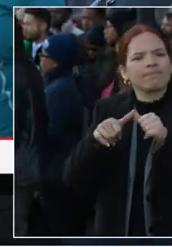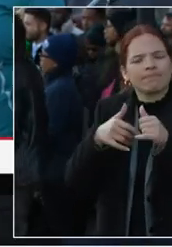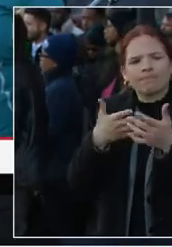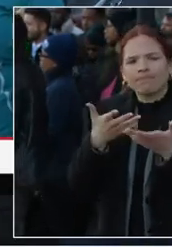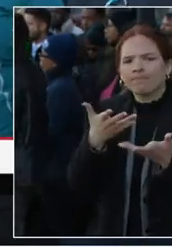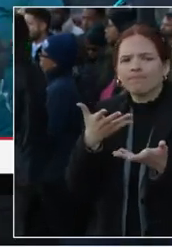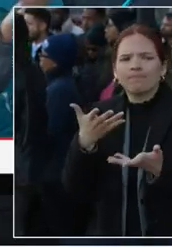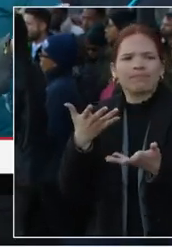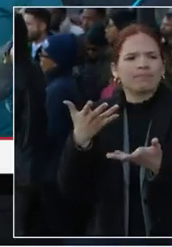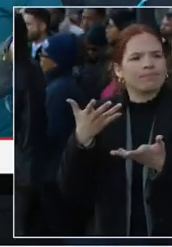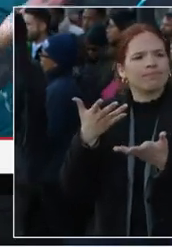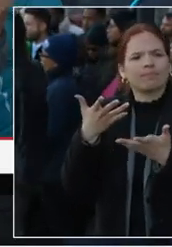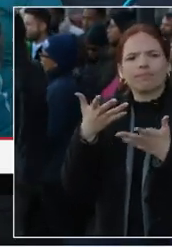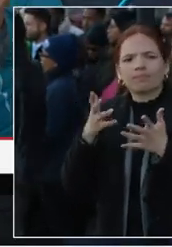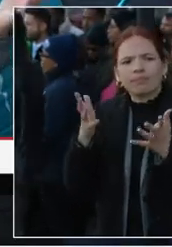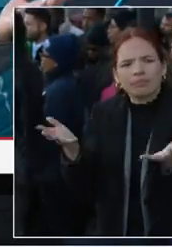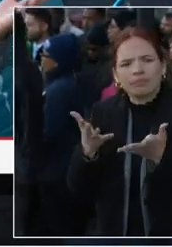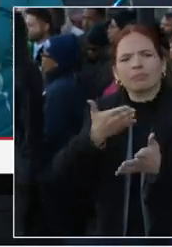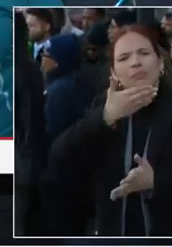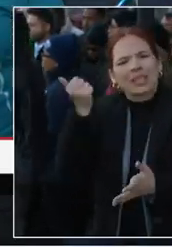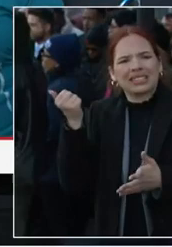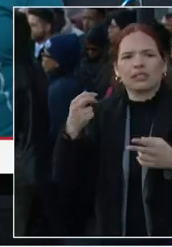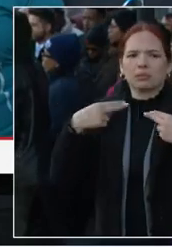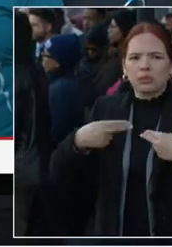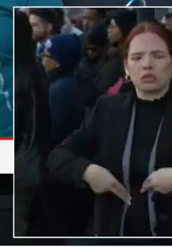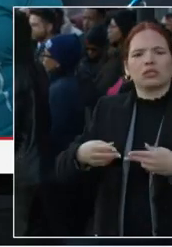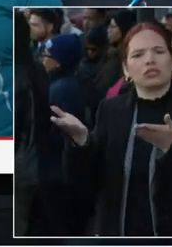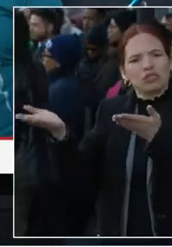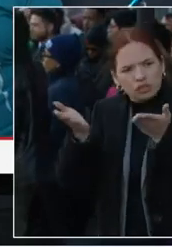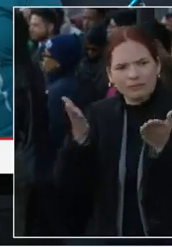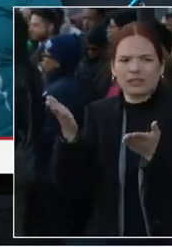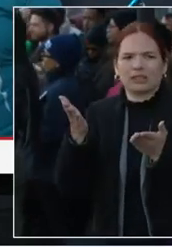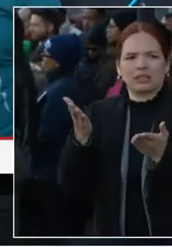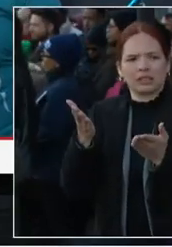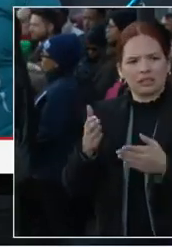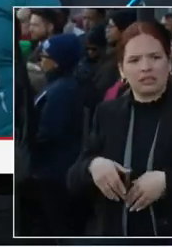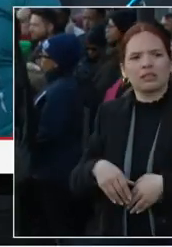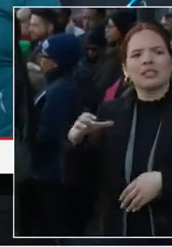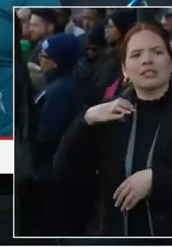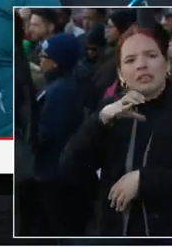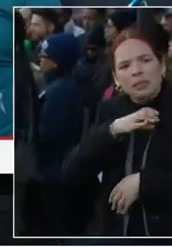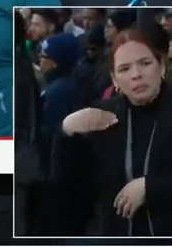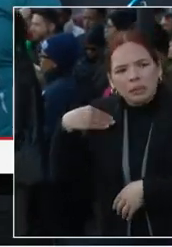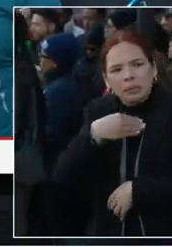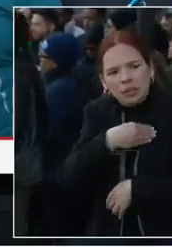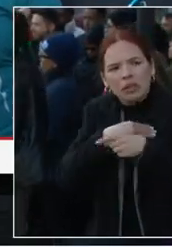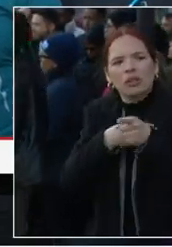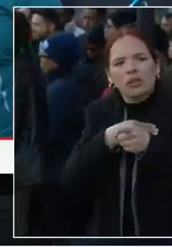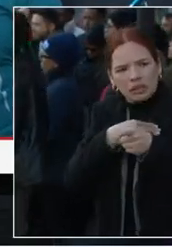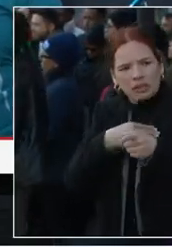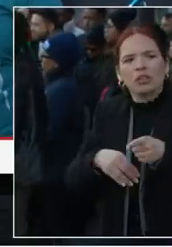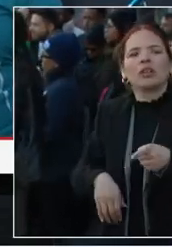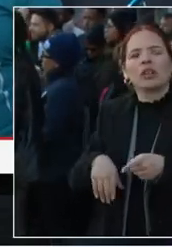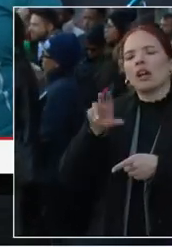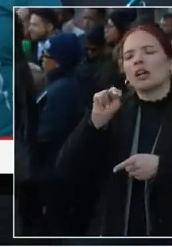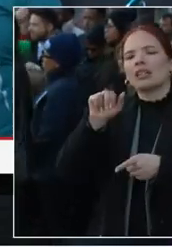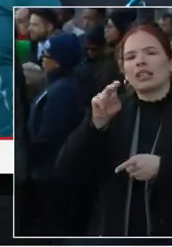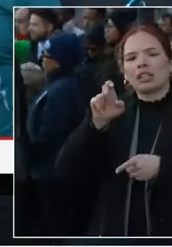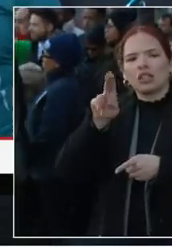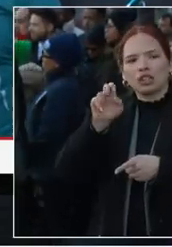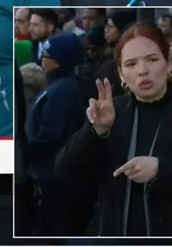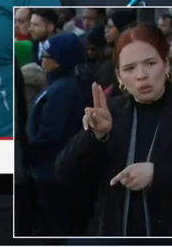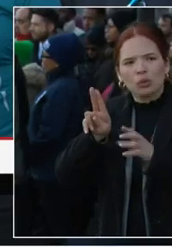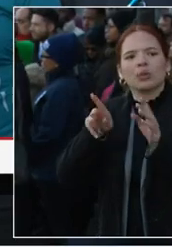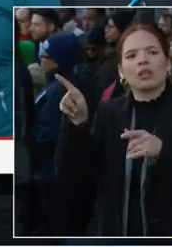services programs. Your council member, Nadeau, was very involved in our housing programs, income